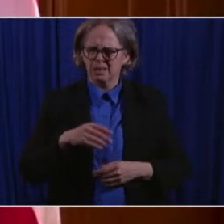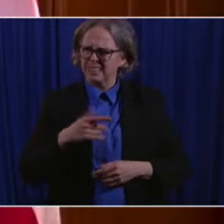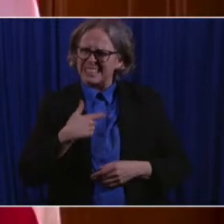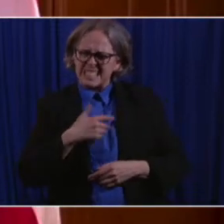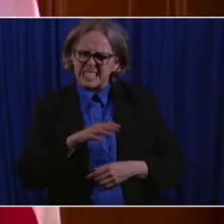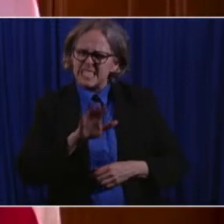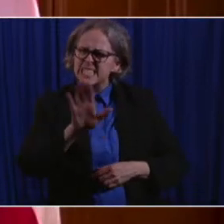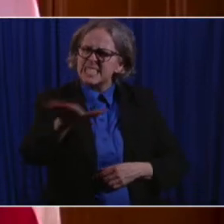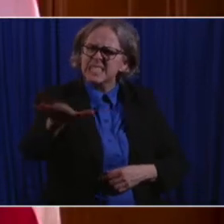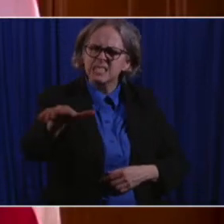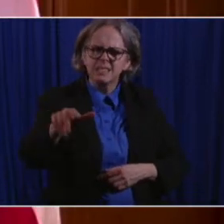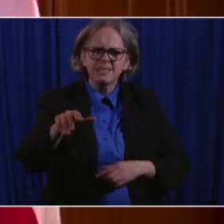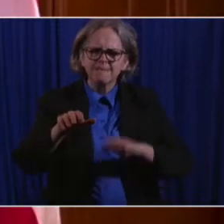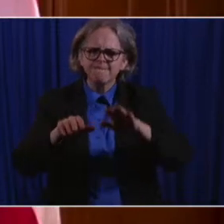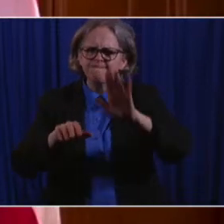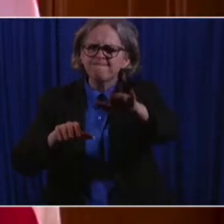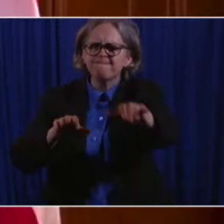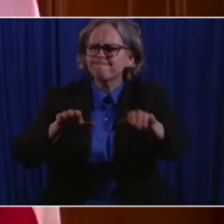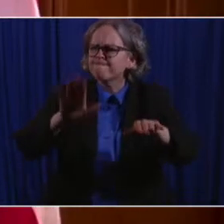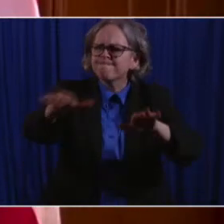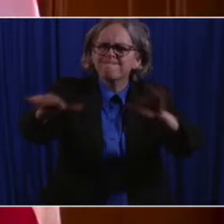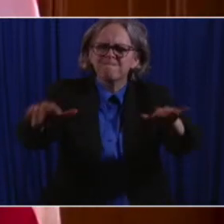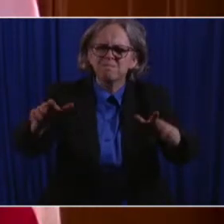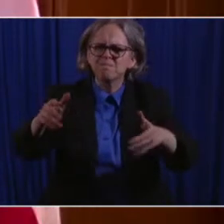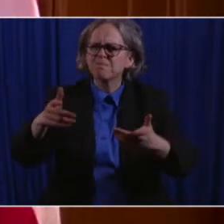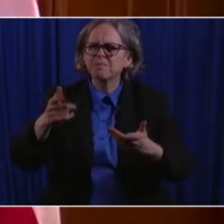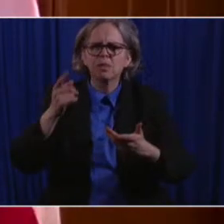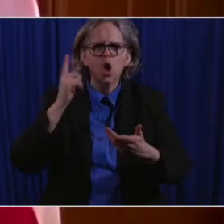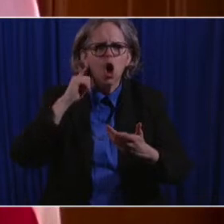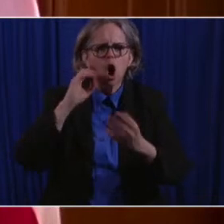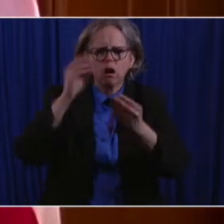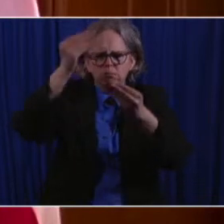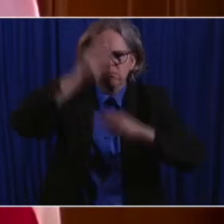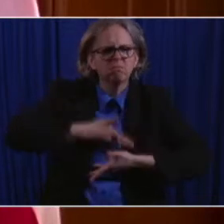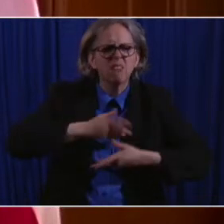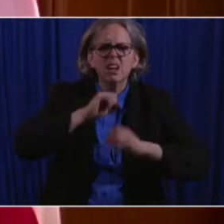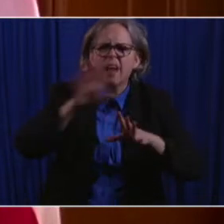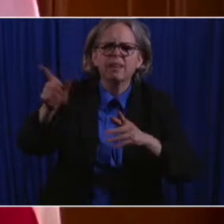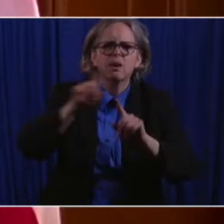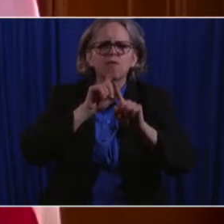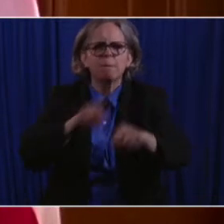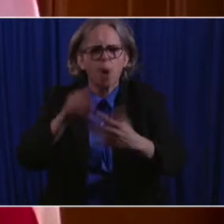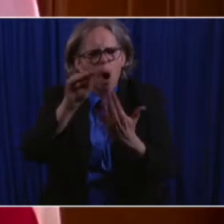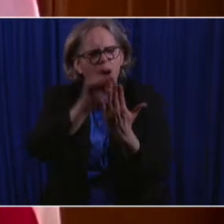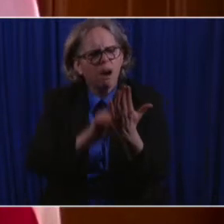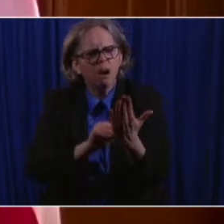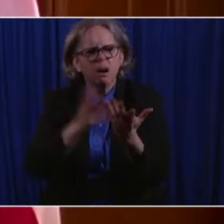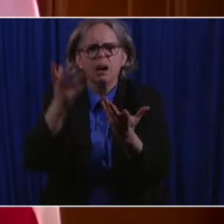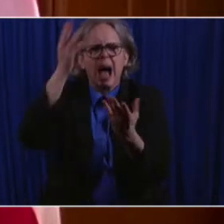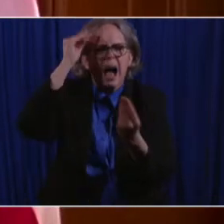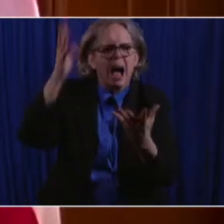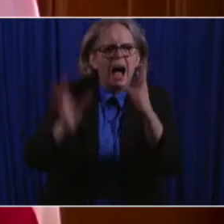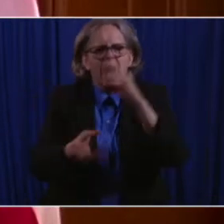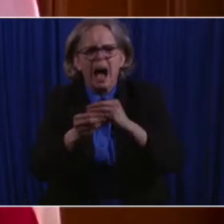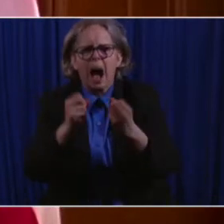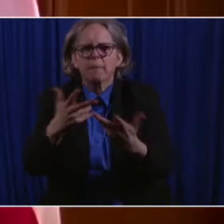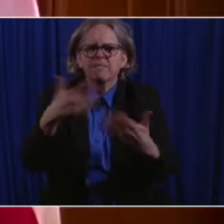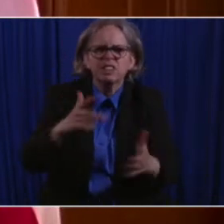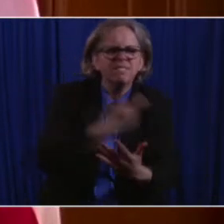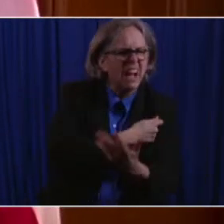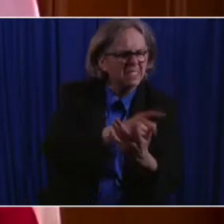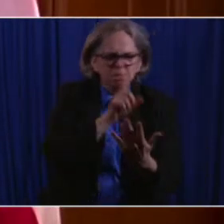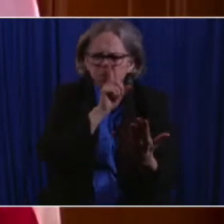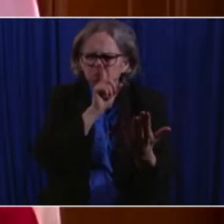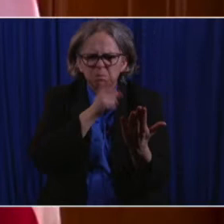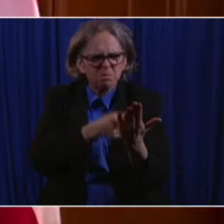have not heard from. And if you have someone living in one of those